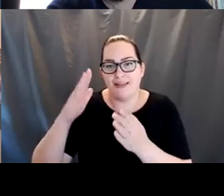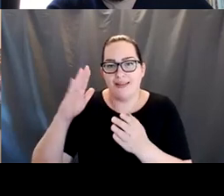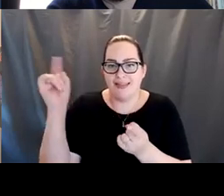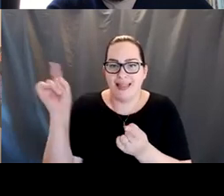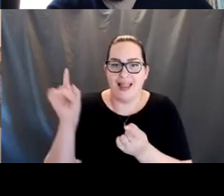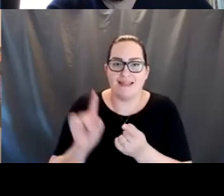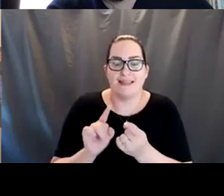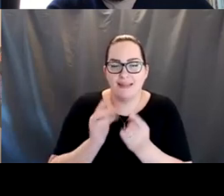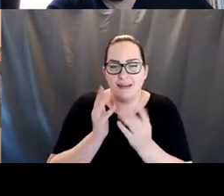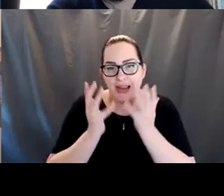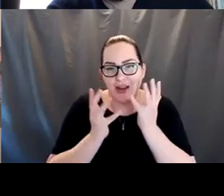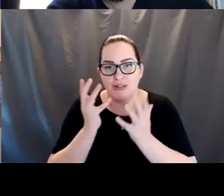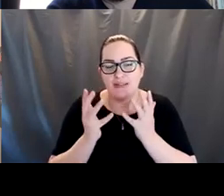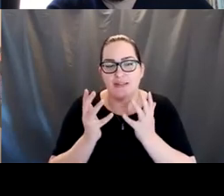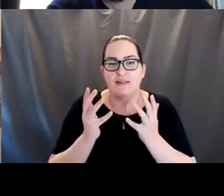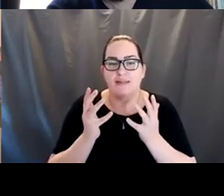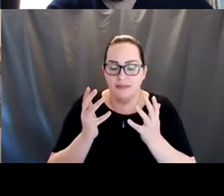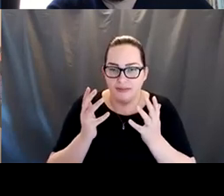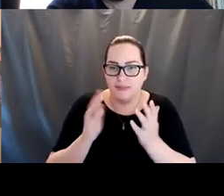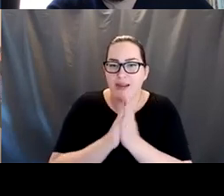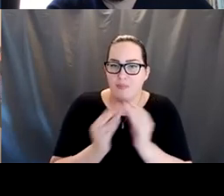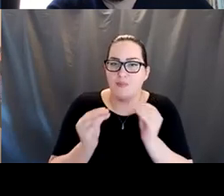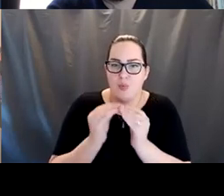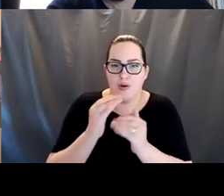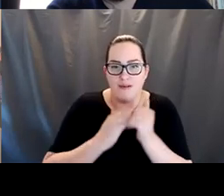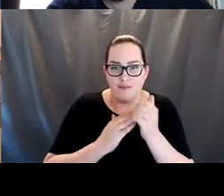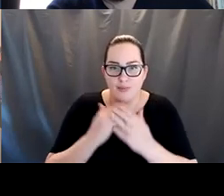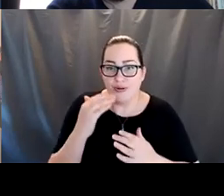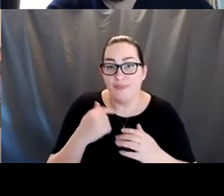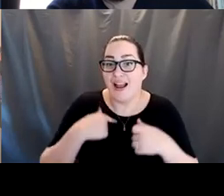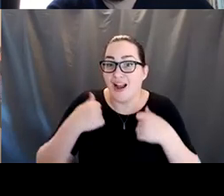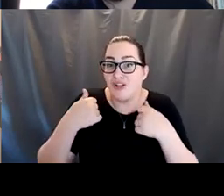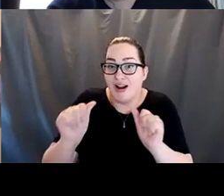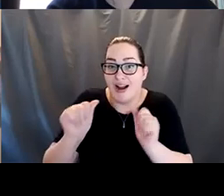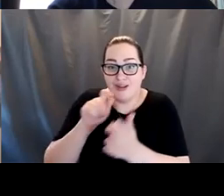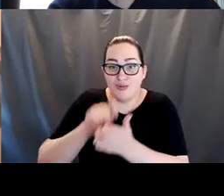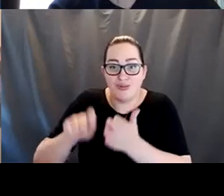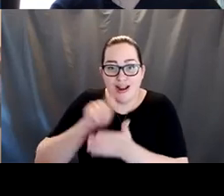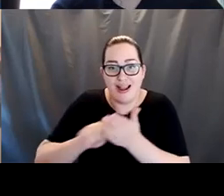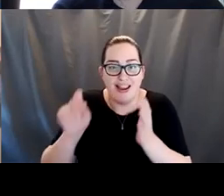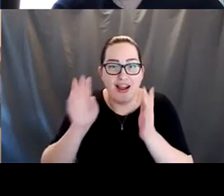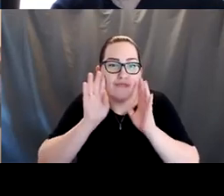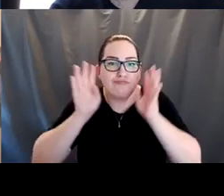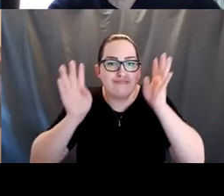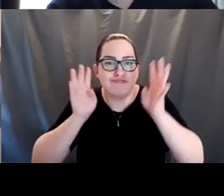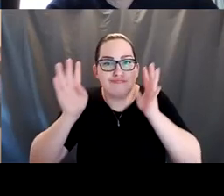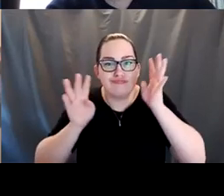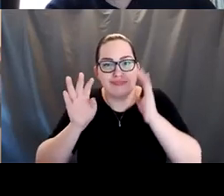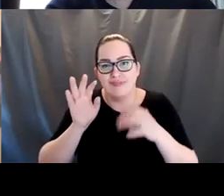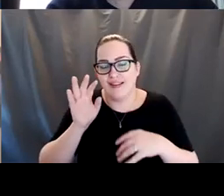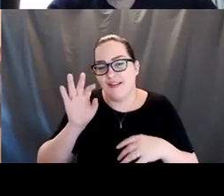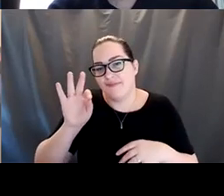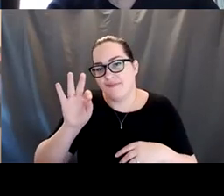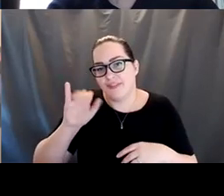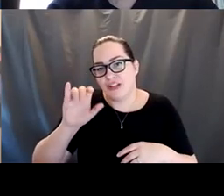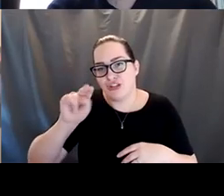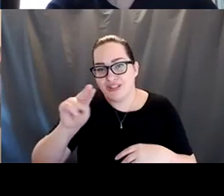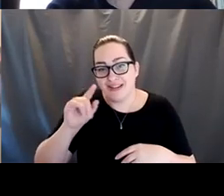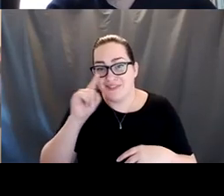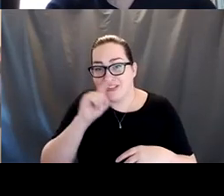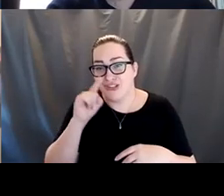I'm thinking about it from the historian's perspective of how does your work impact the future even further down the road? Because what you're writing will become the primary